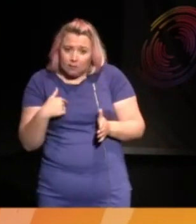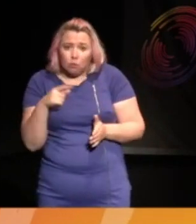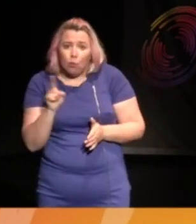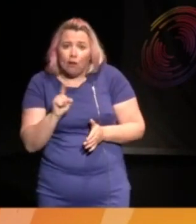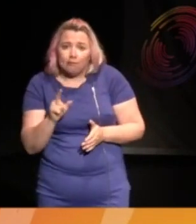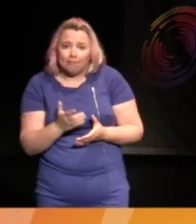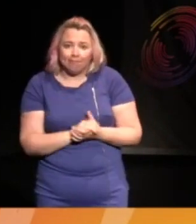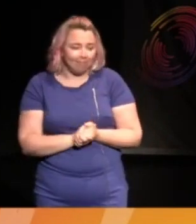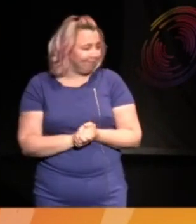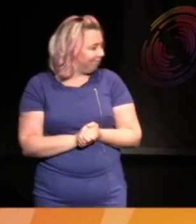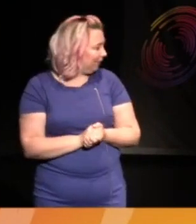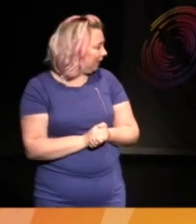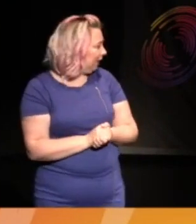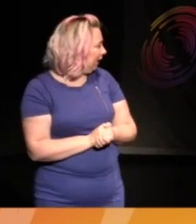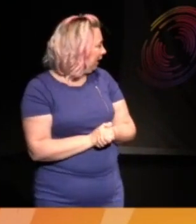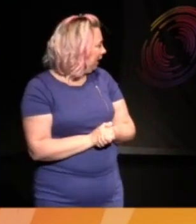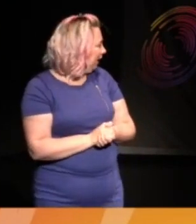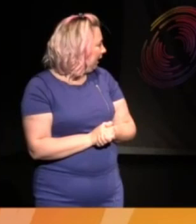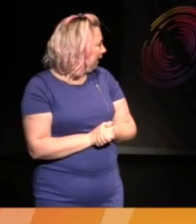Anybody want to go?